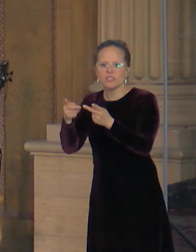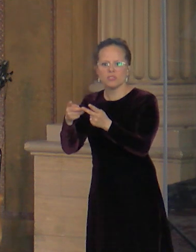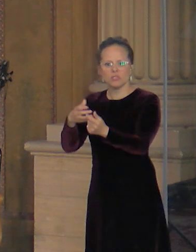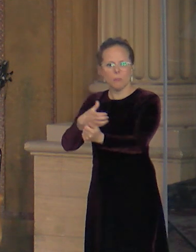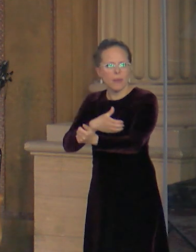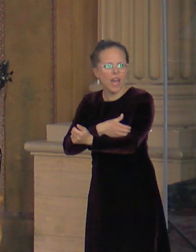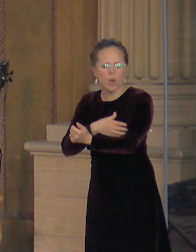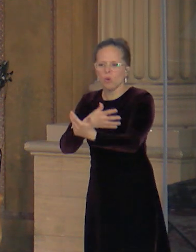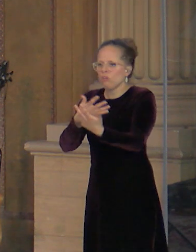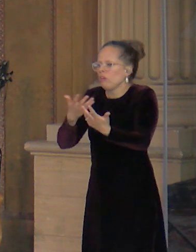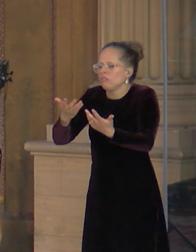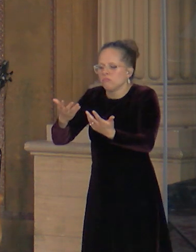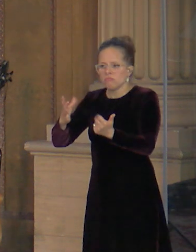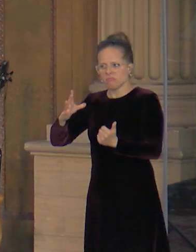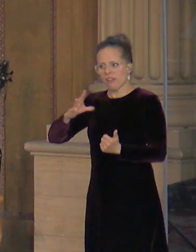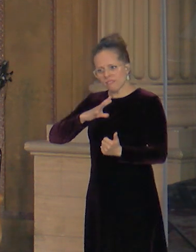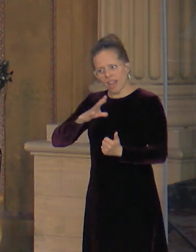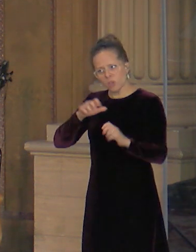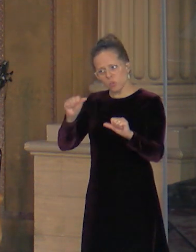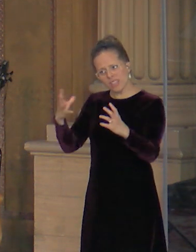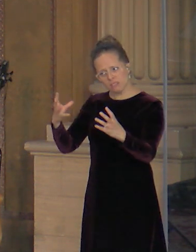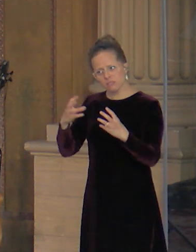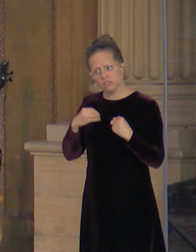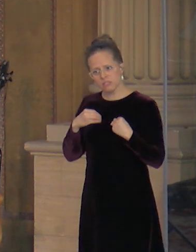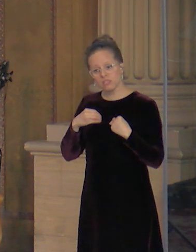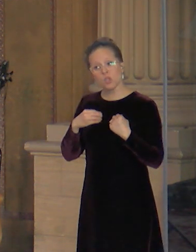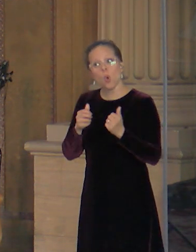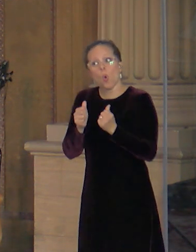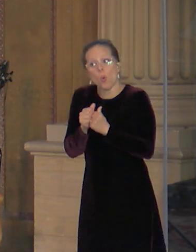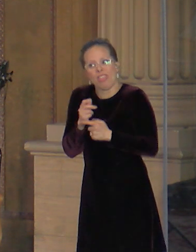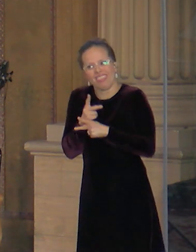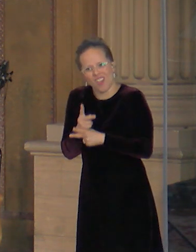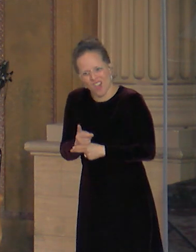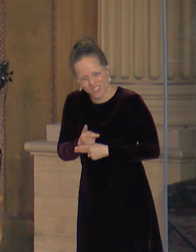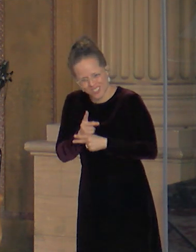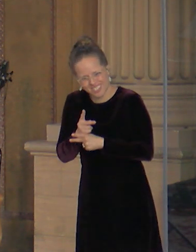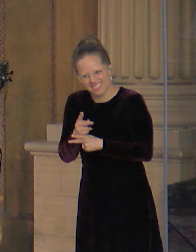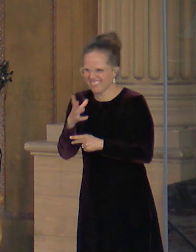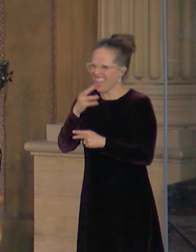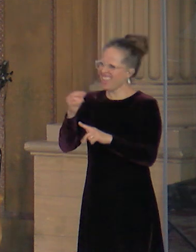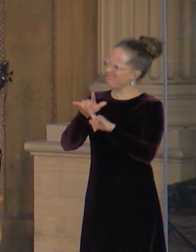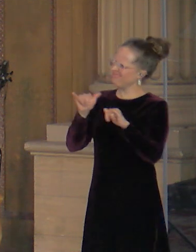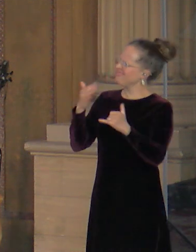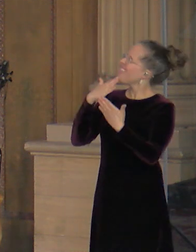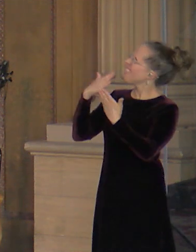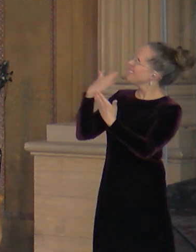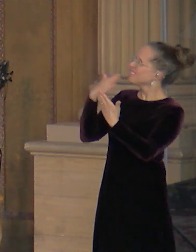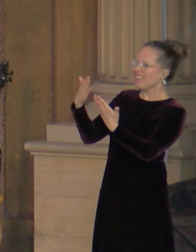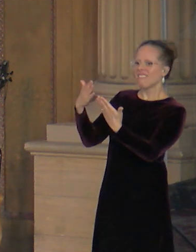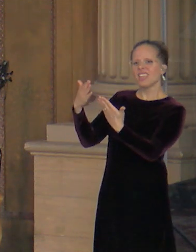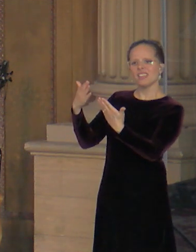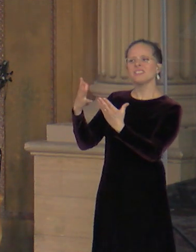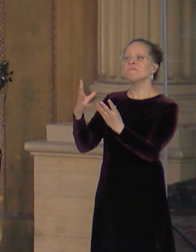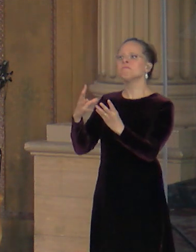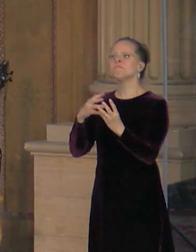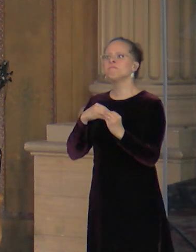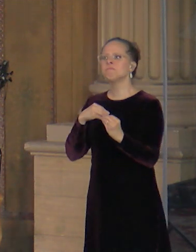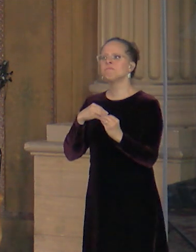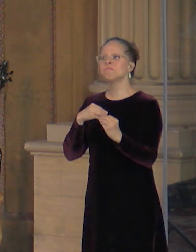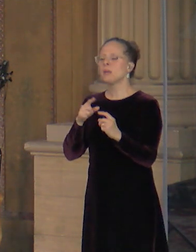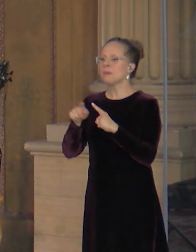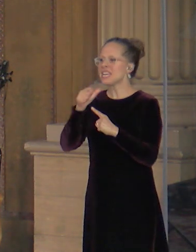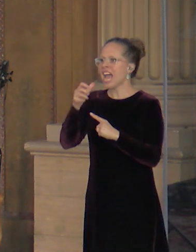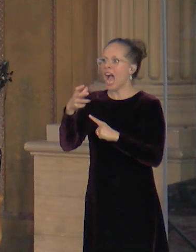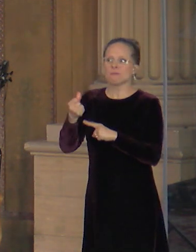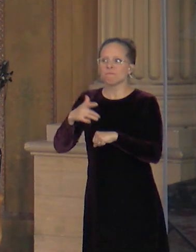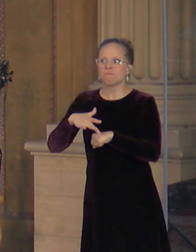you can receive those things with caution and with thanksgiving you can hold to those things loosely use them only for good but